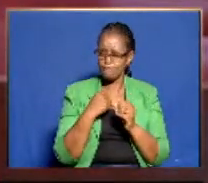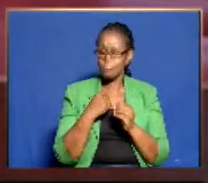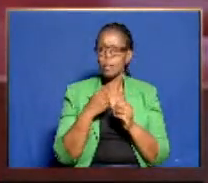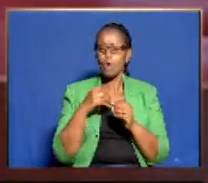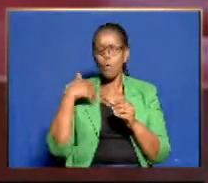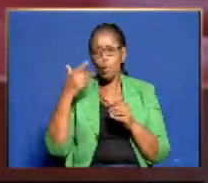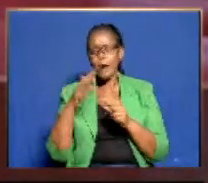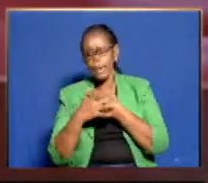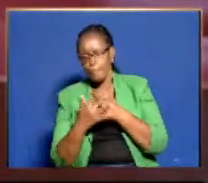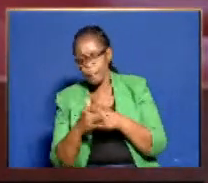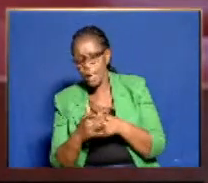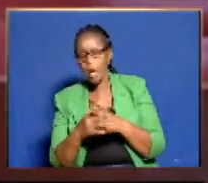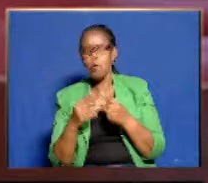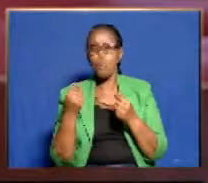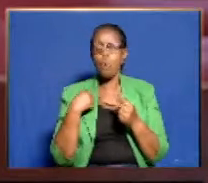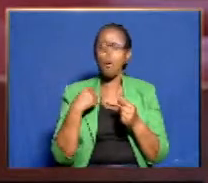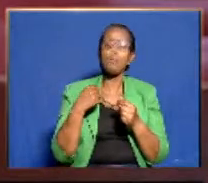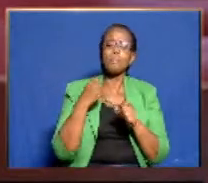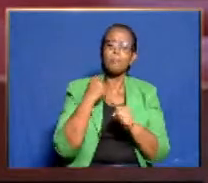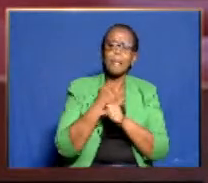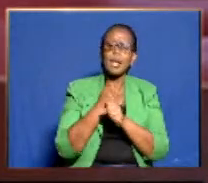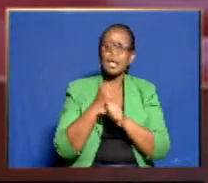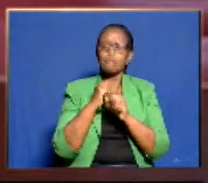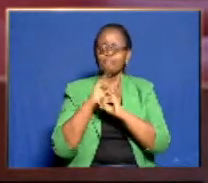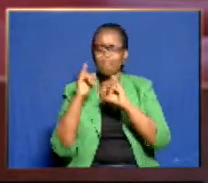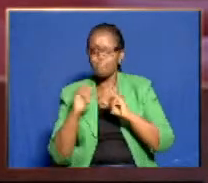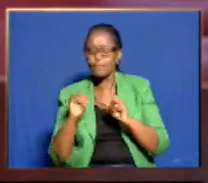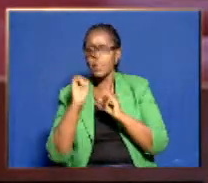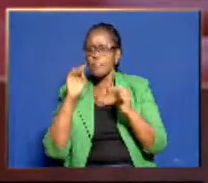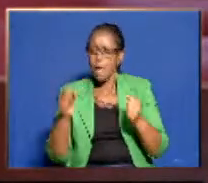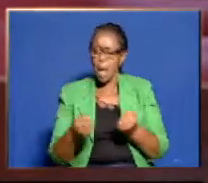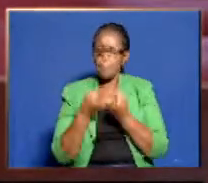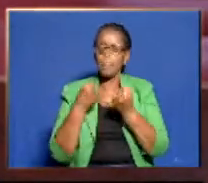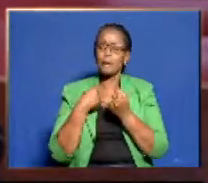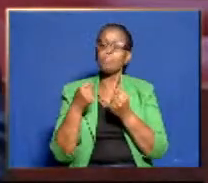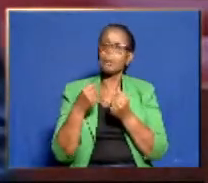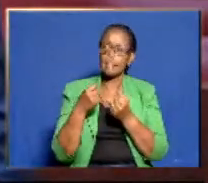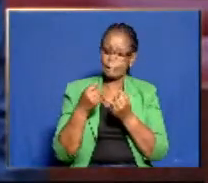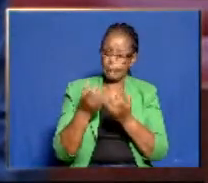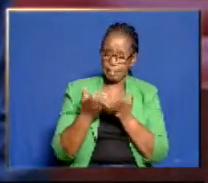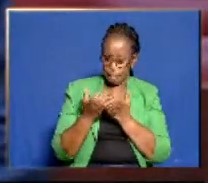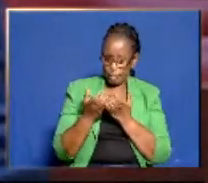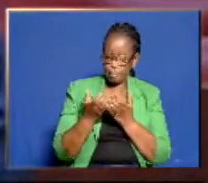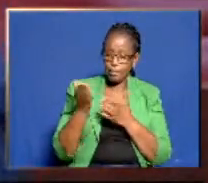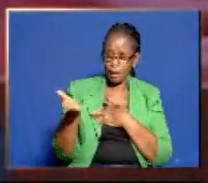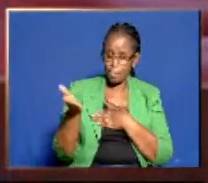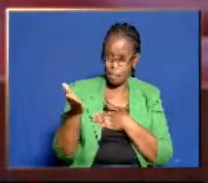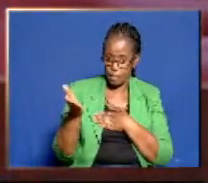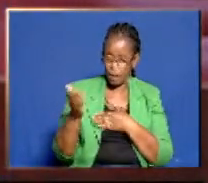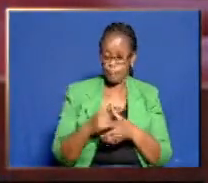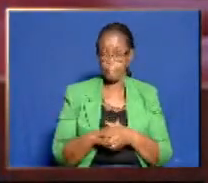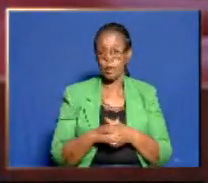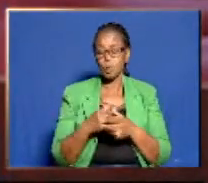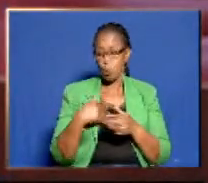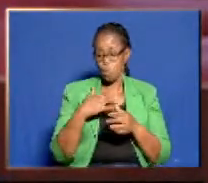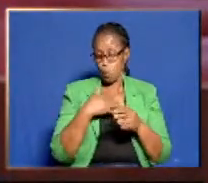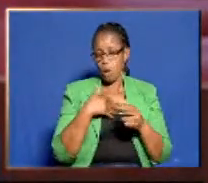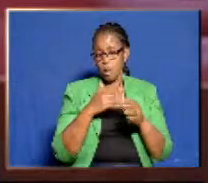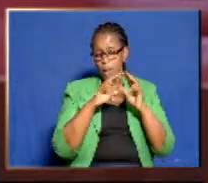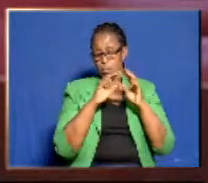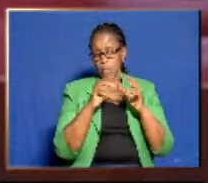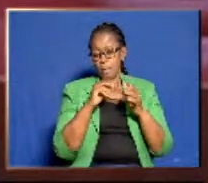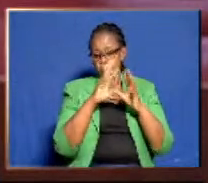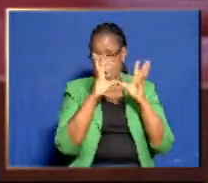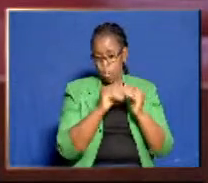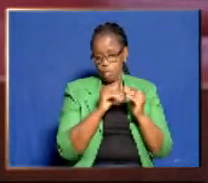innovations and their maintenance. So we urge the government to have a budget for the same so that they can provide. Honorable Speaker,